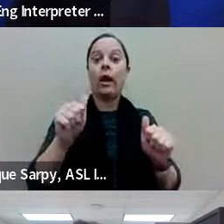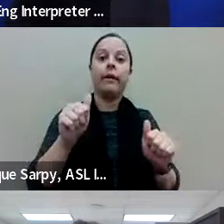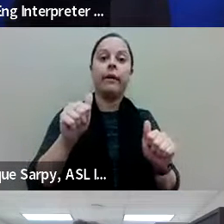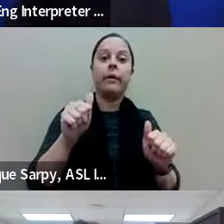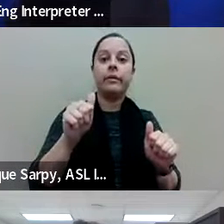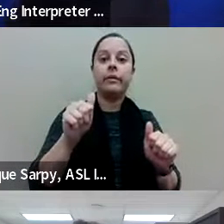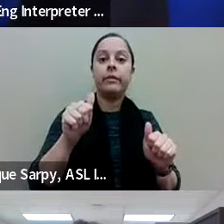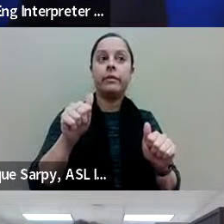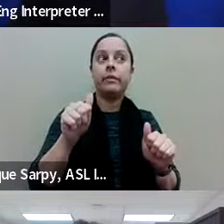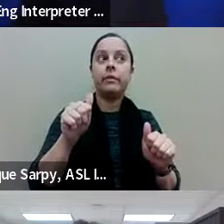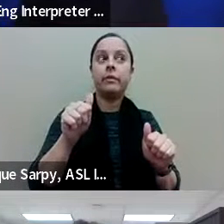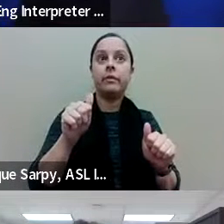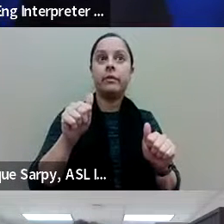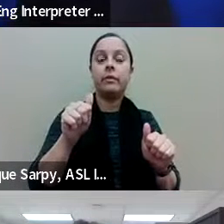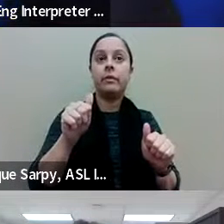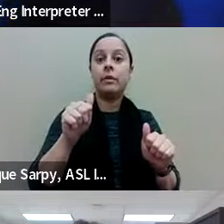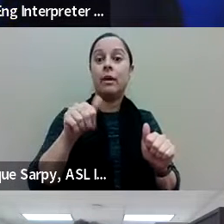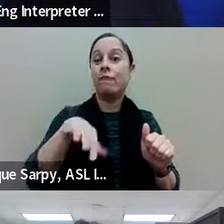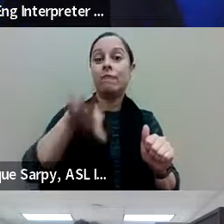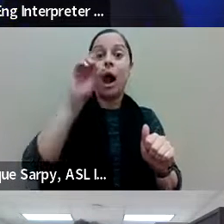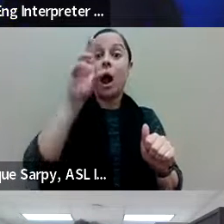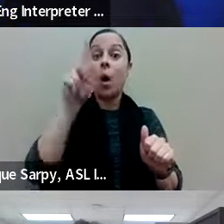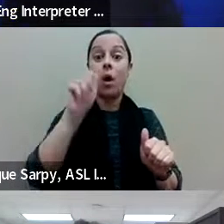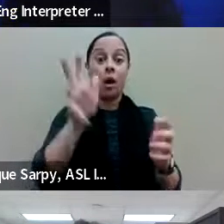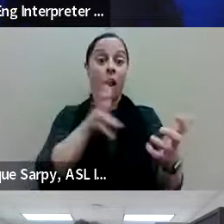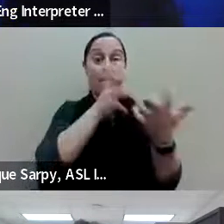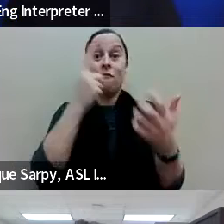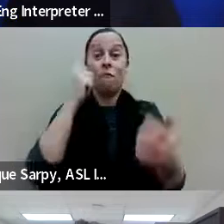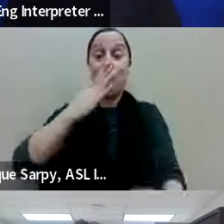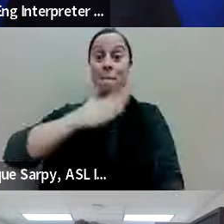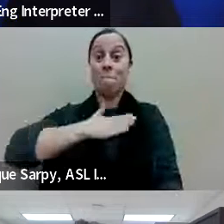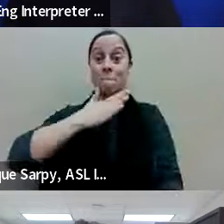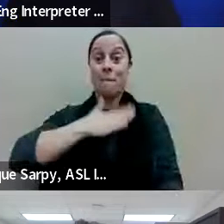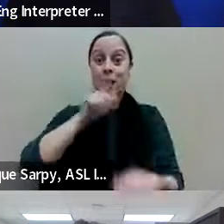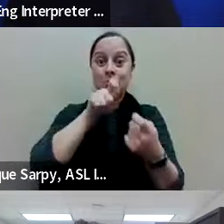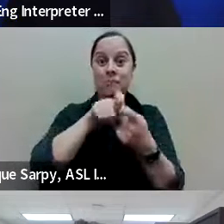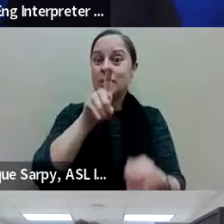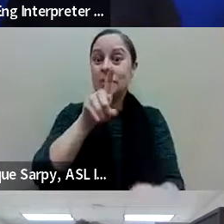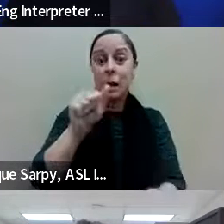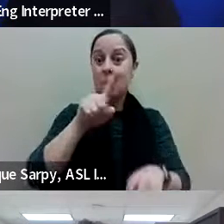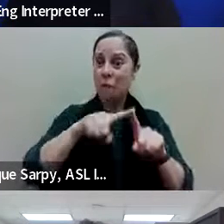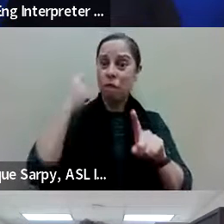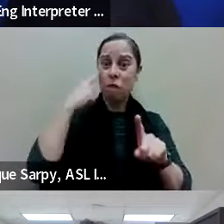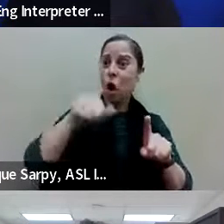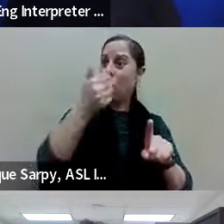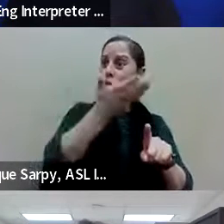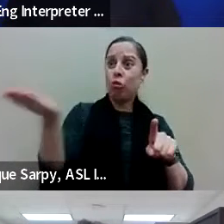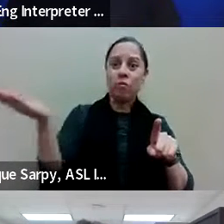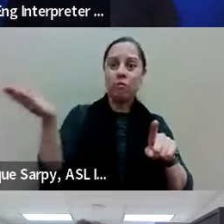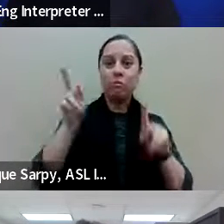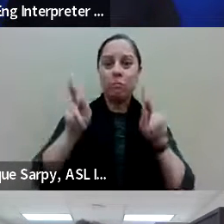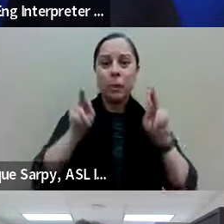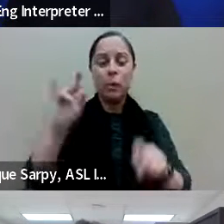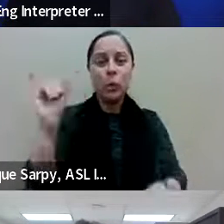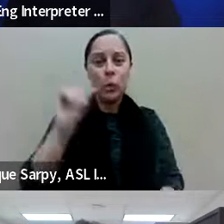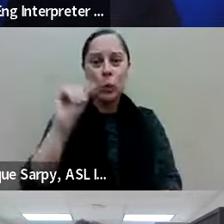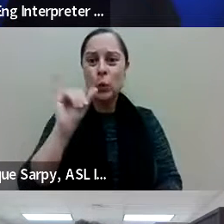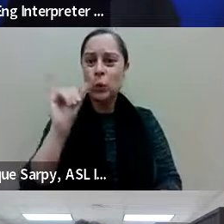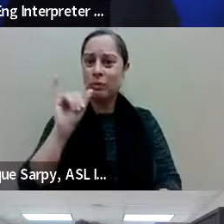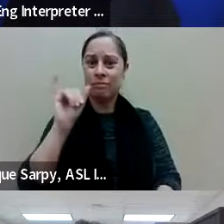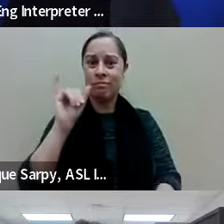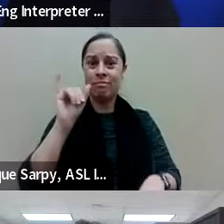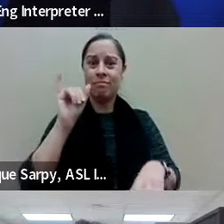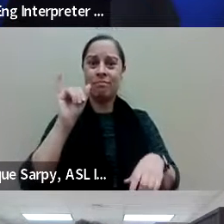something accommodating just for my disability, but for others, because people are going to performing